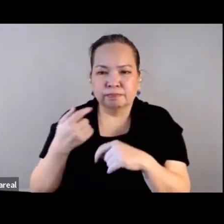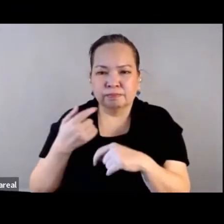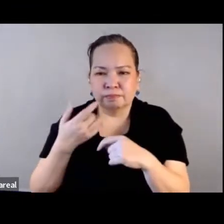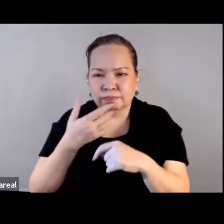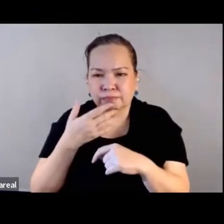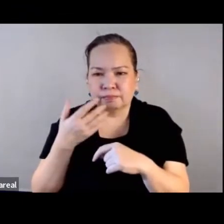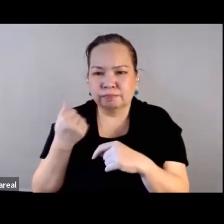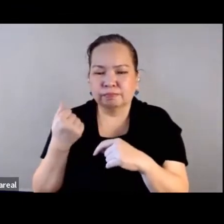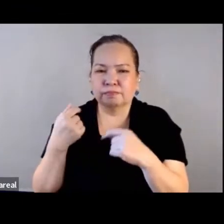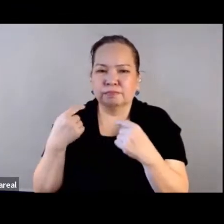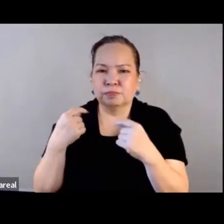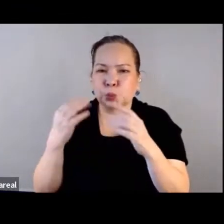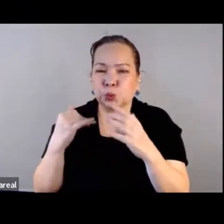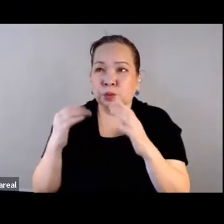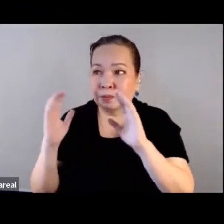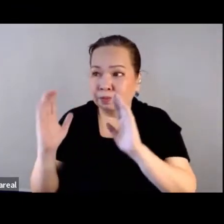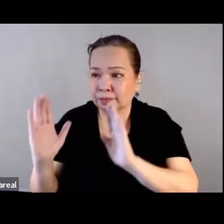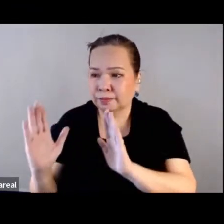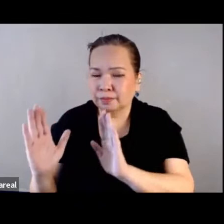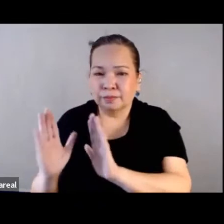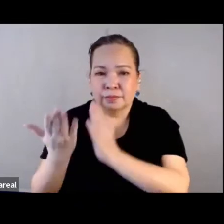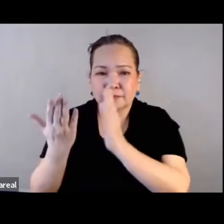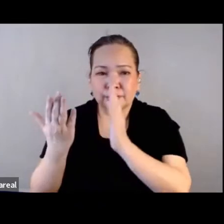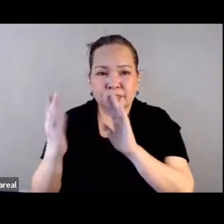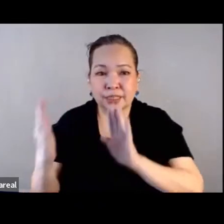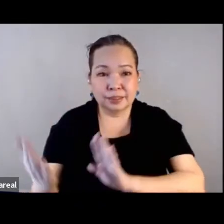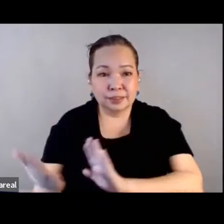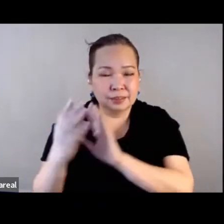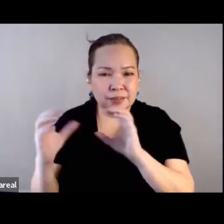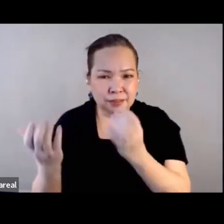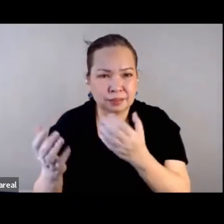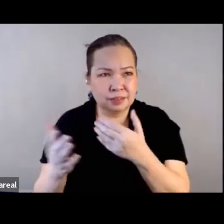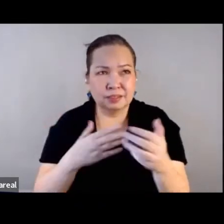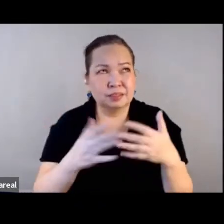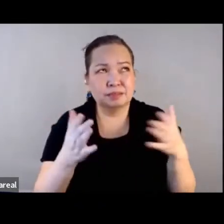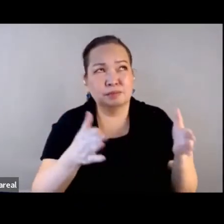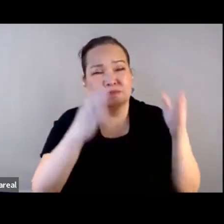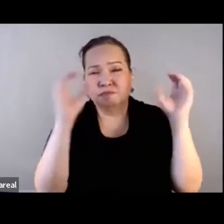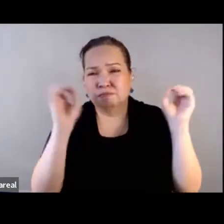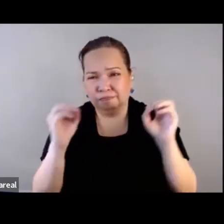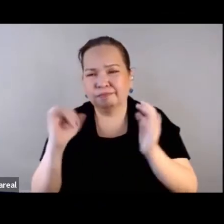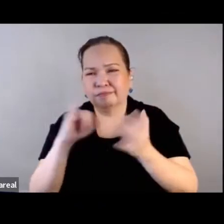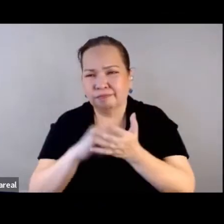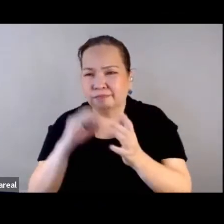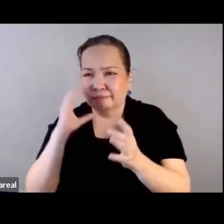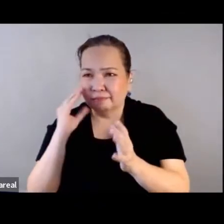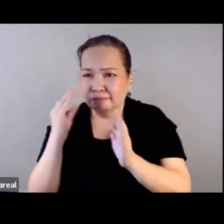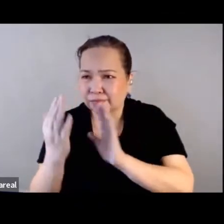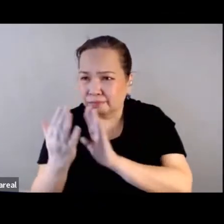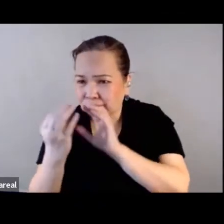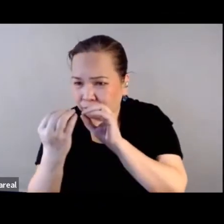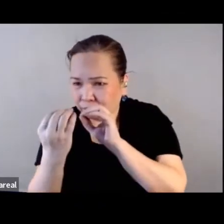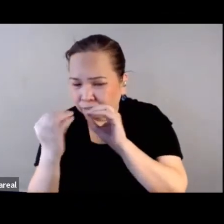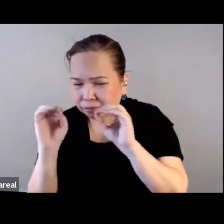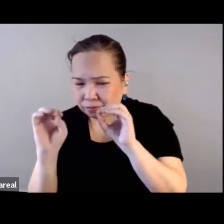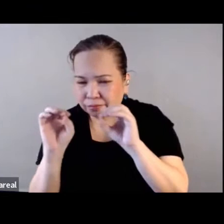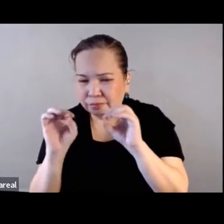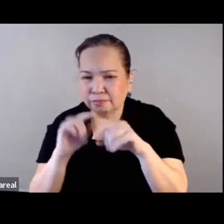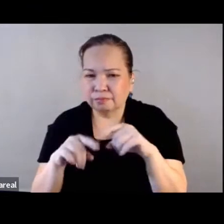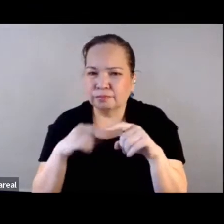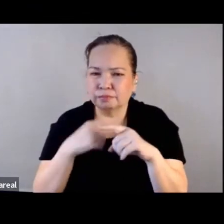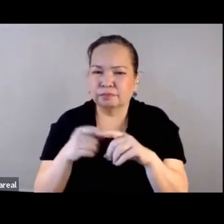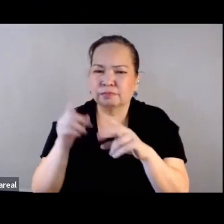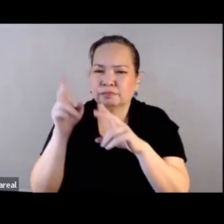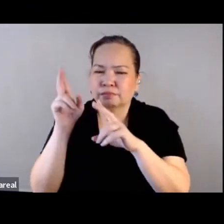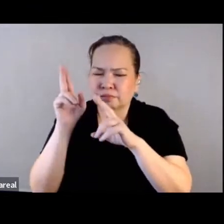face-to-face classes despite the overwhelming lack of school buildings and facilities. While I salute and honor